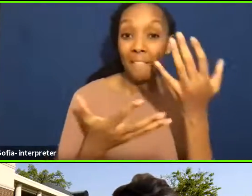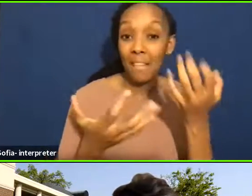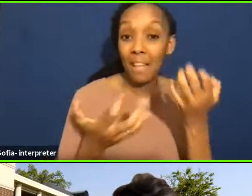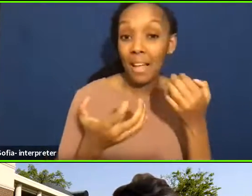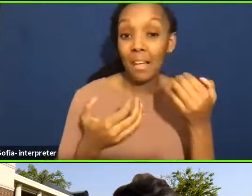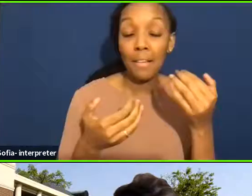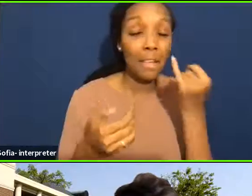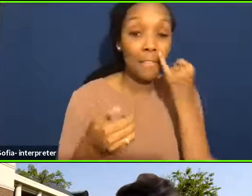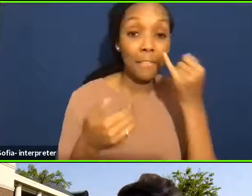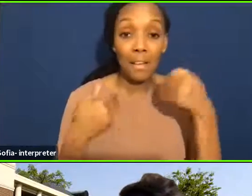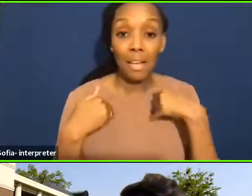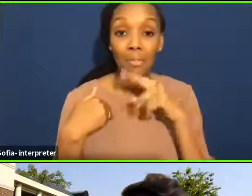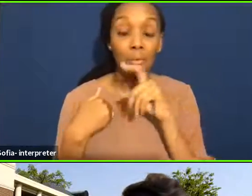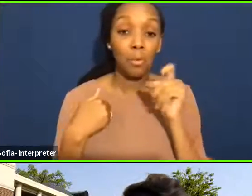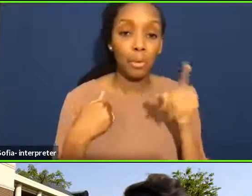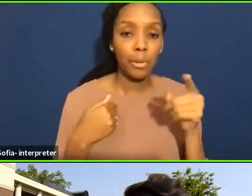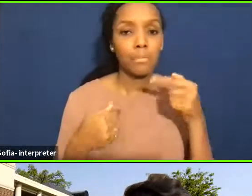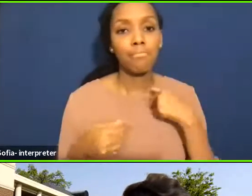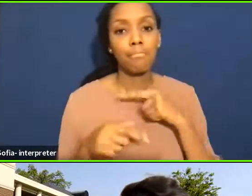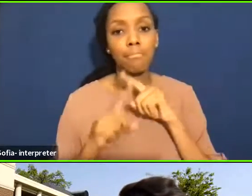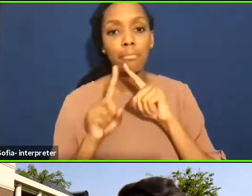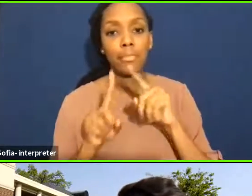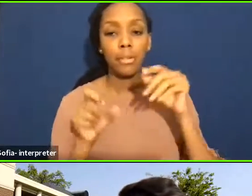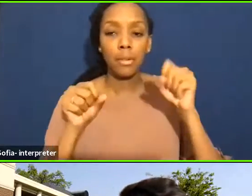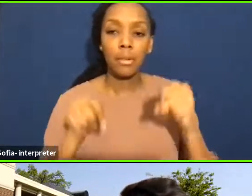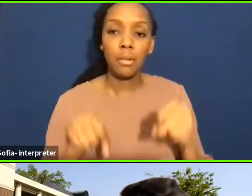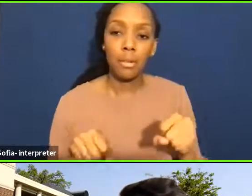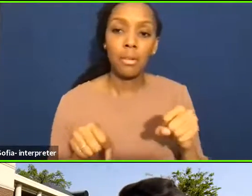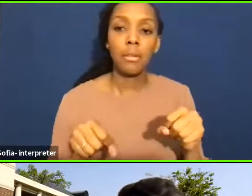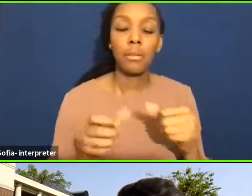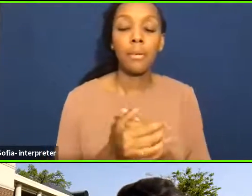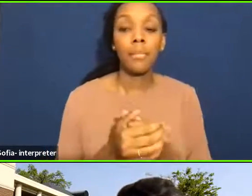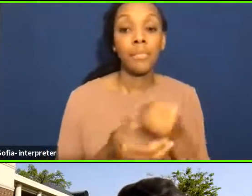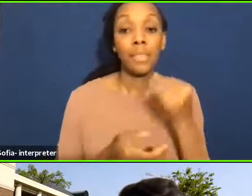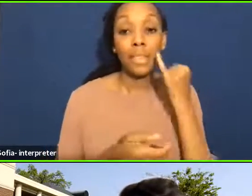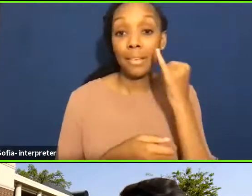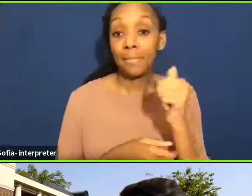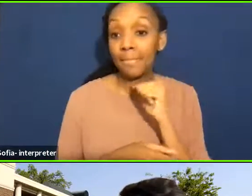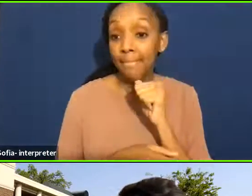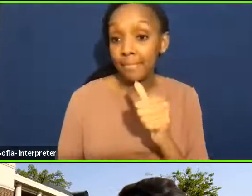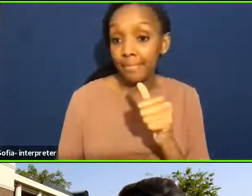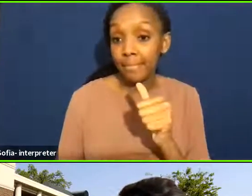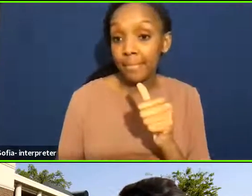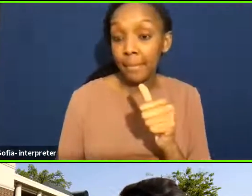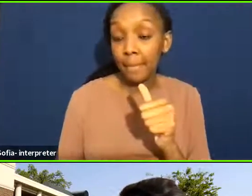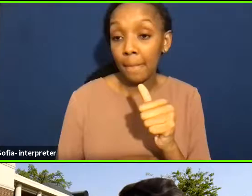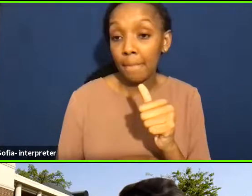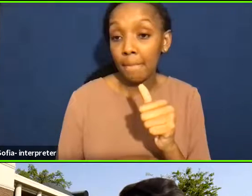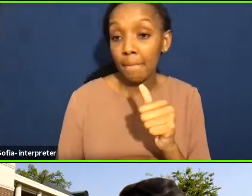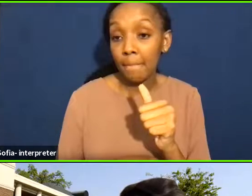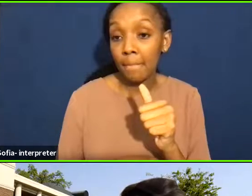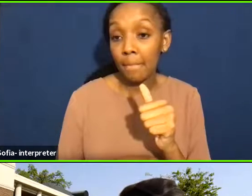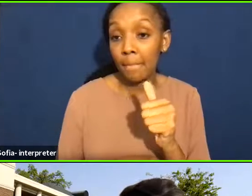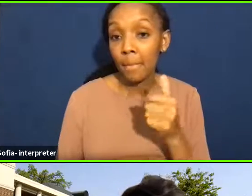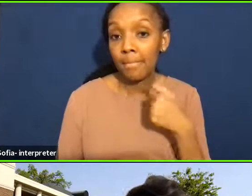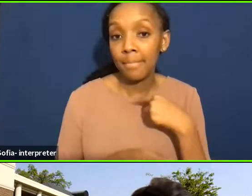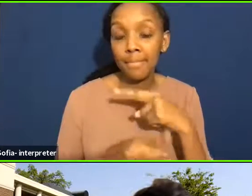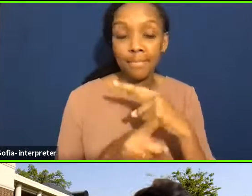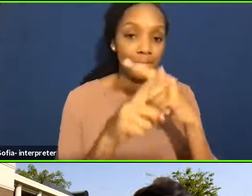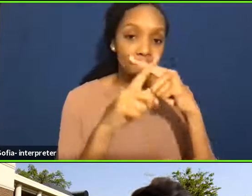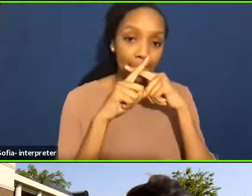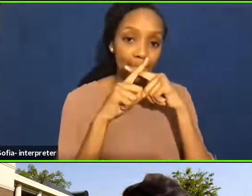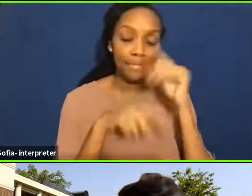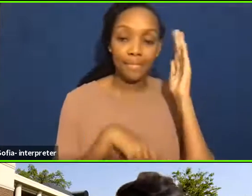happy to answer them. But if not, then I'll go back to being muted.